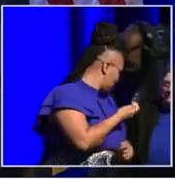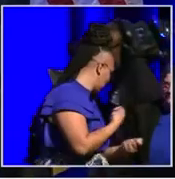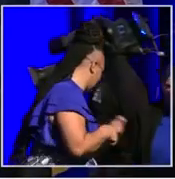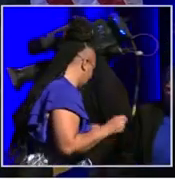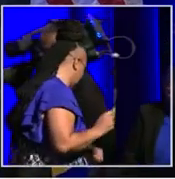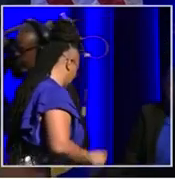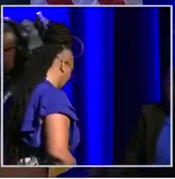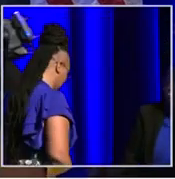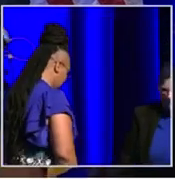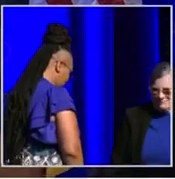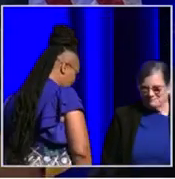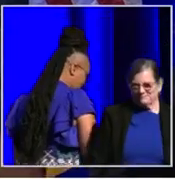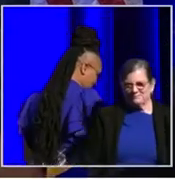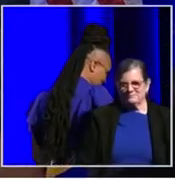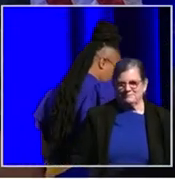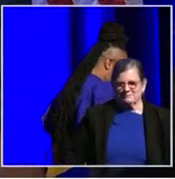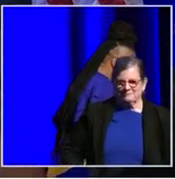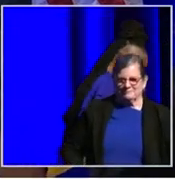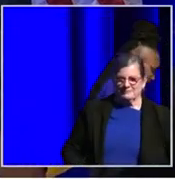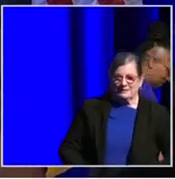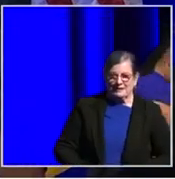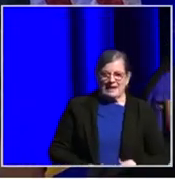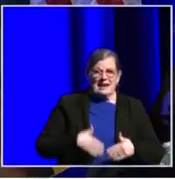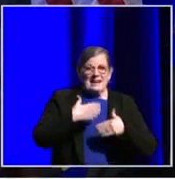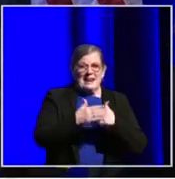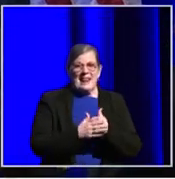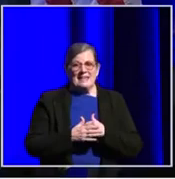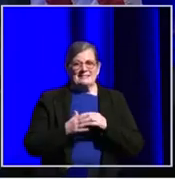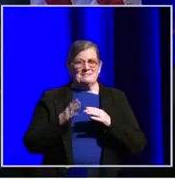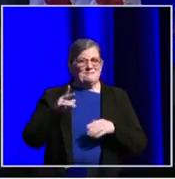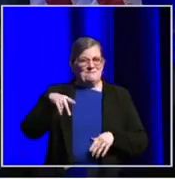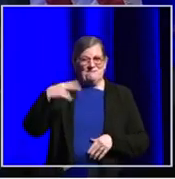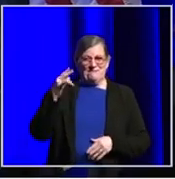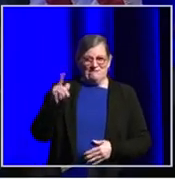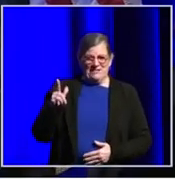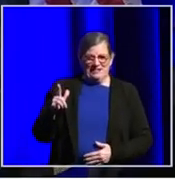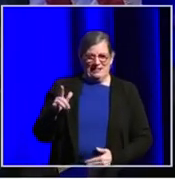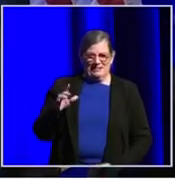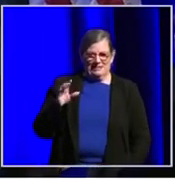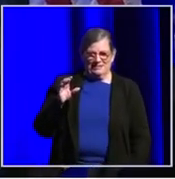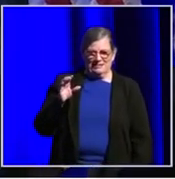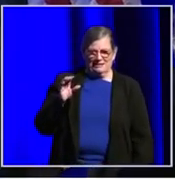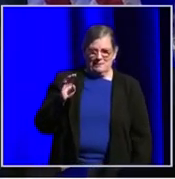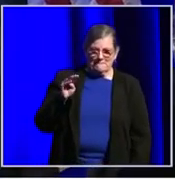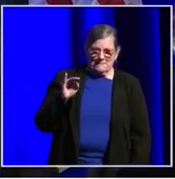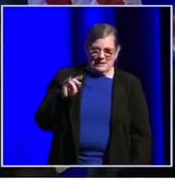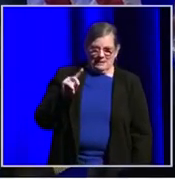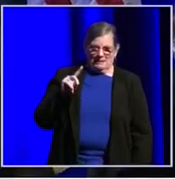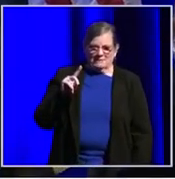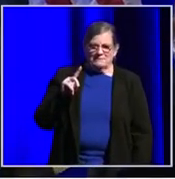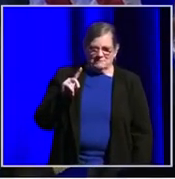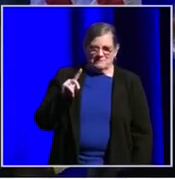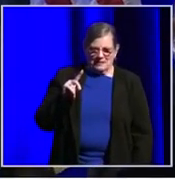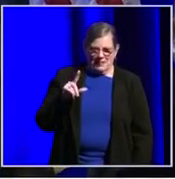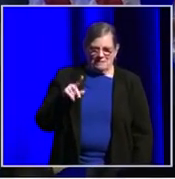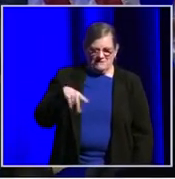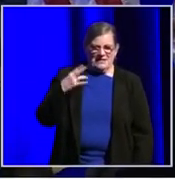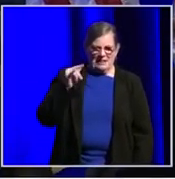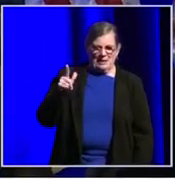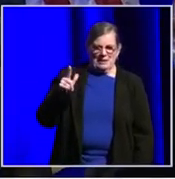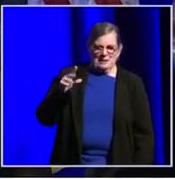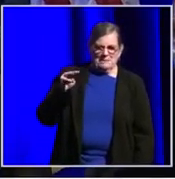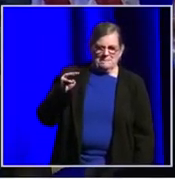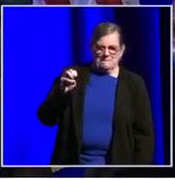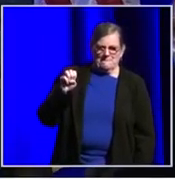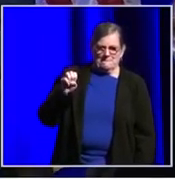Next up is the Honorable Phil Mendelson, Chairman Mendo of the Council of the District of Columbia. The oath will be